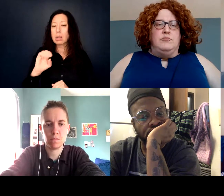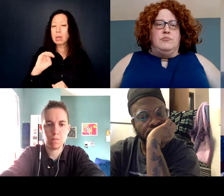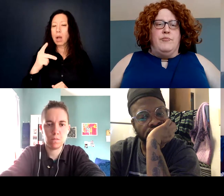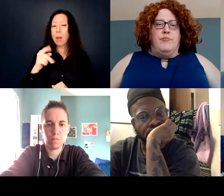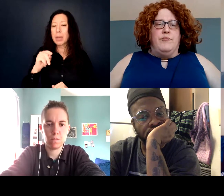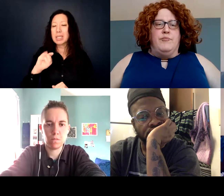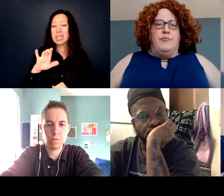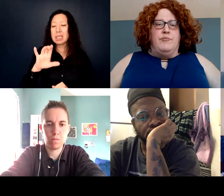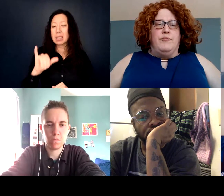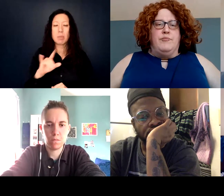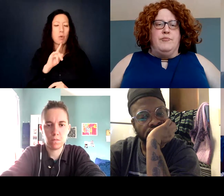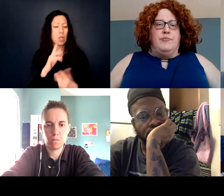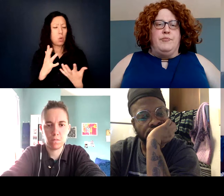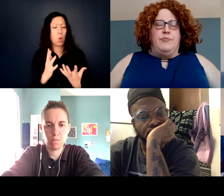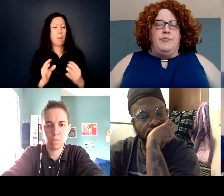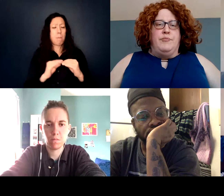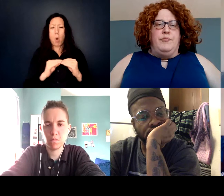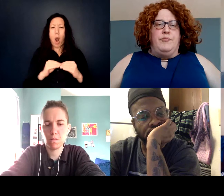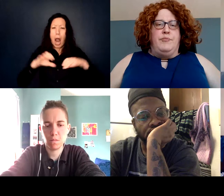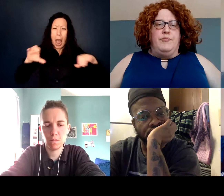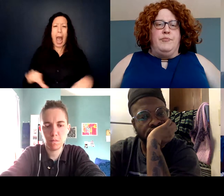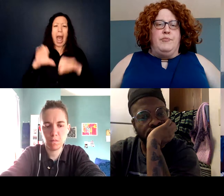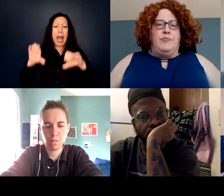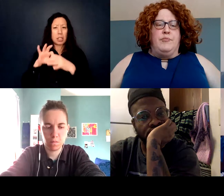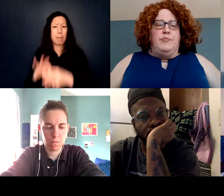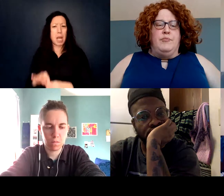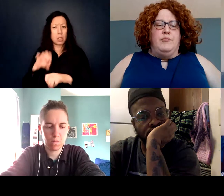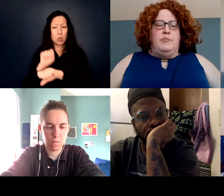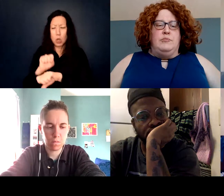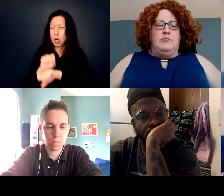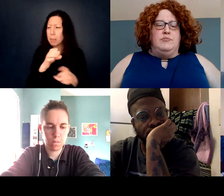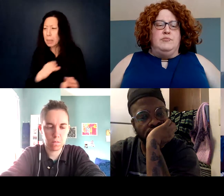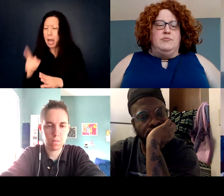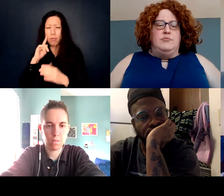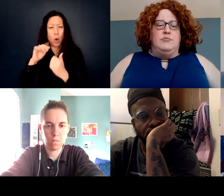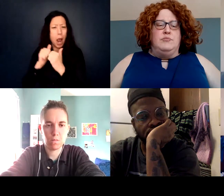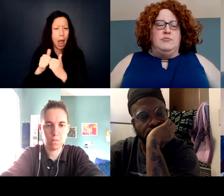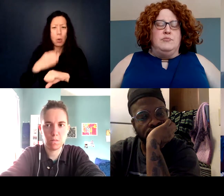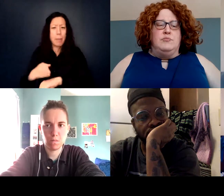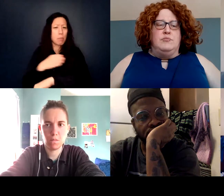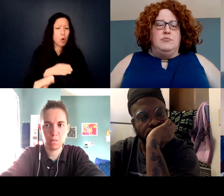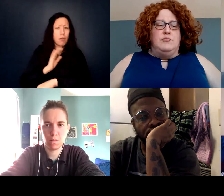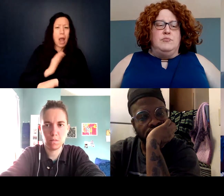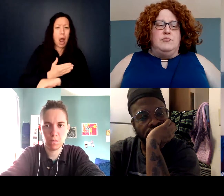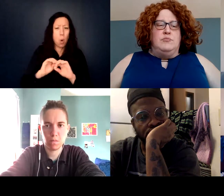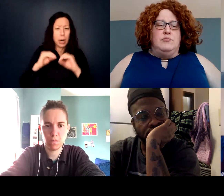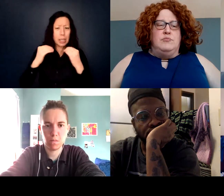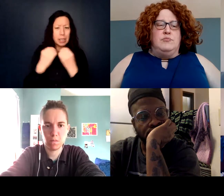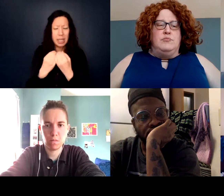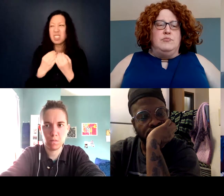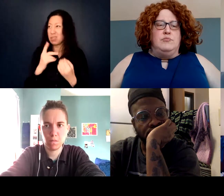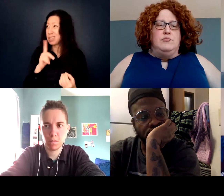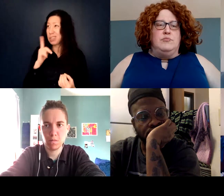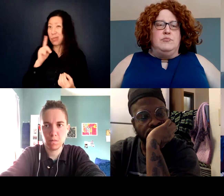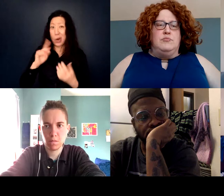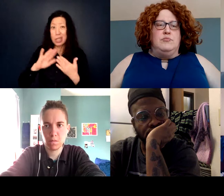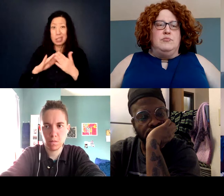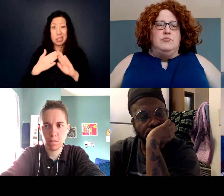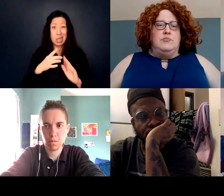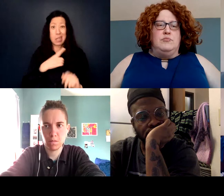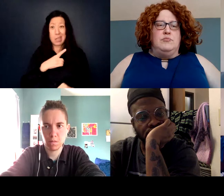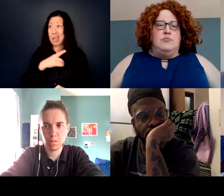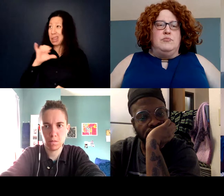like planning for how do we improve our organization. And so I think that's really important for where the city's at, is like, we have